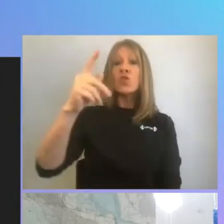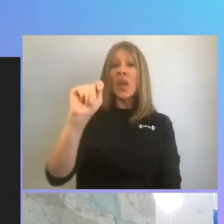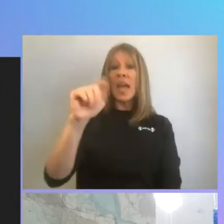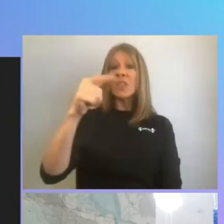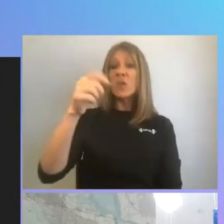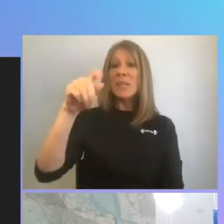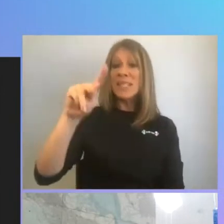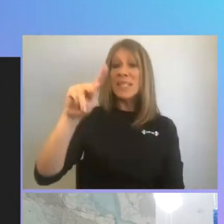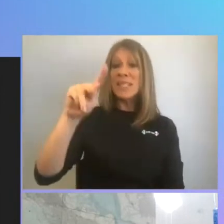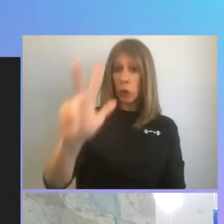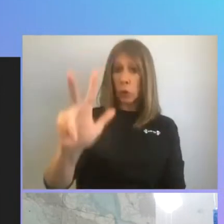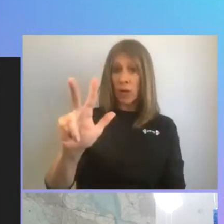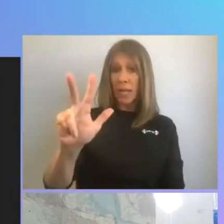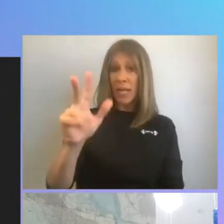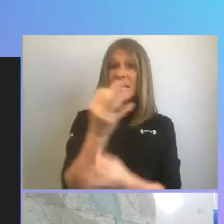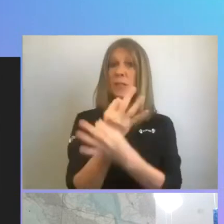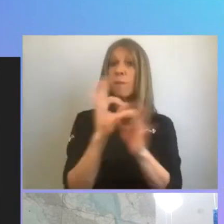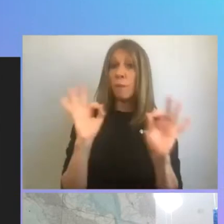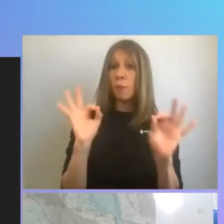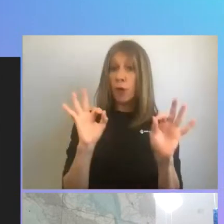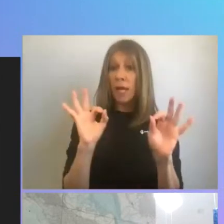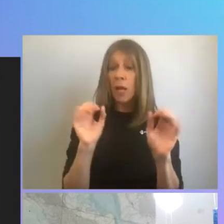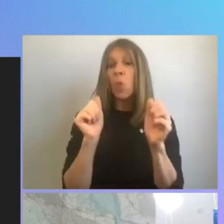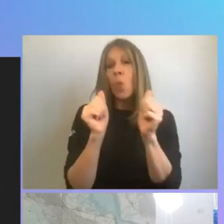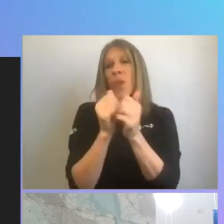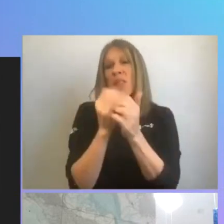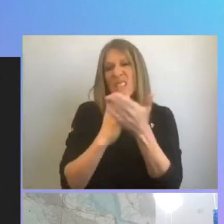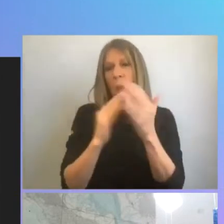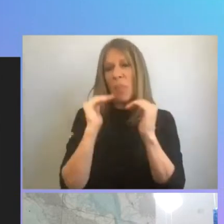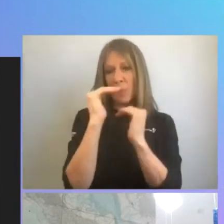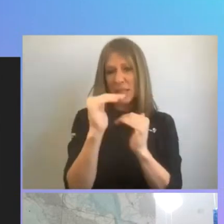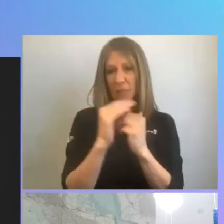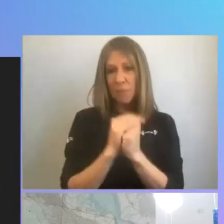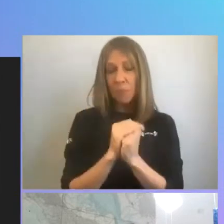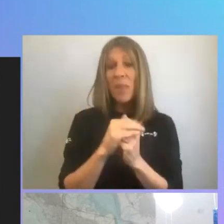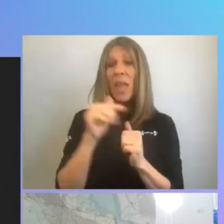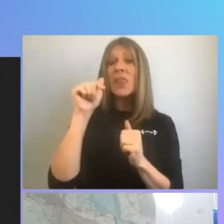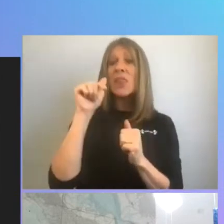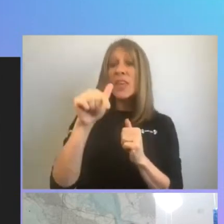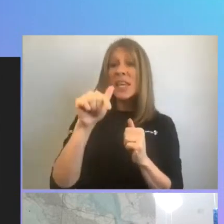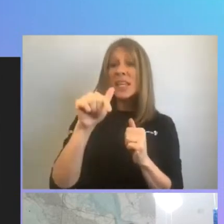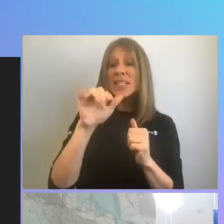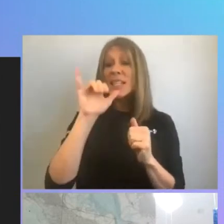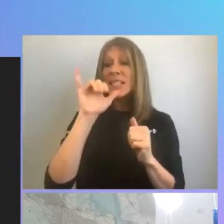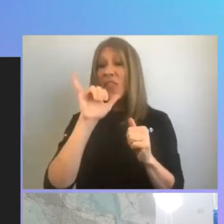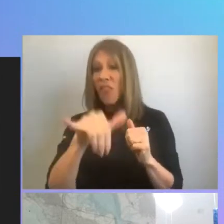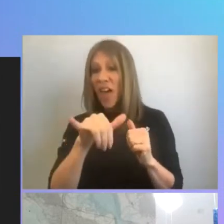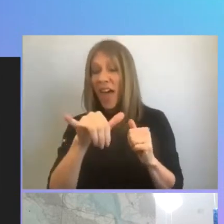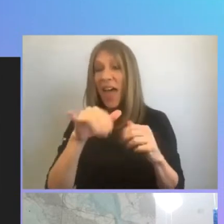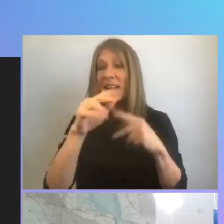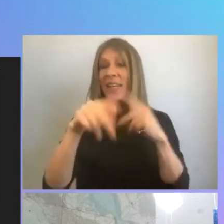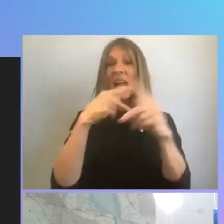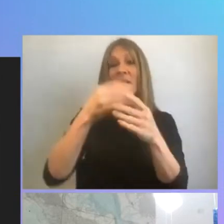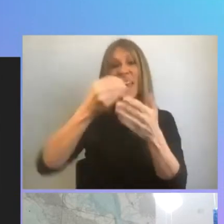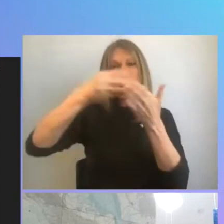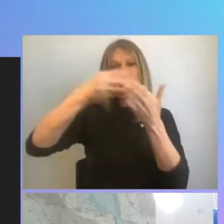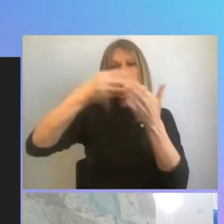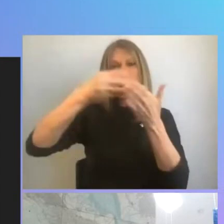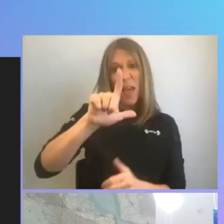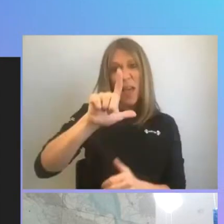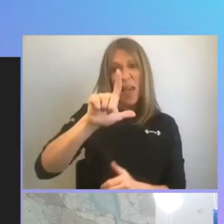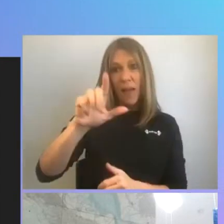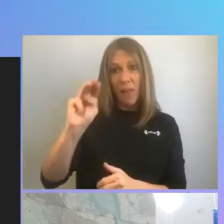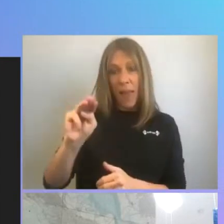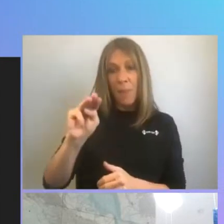ChatGPT-3 is free with some limitations. So this is that computationally expensive LLM that we